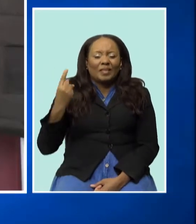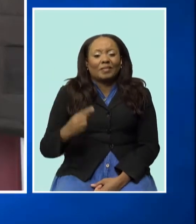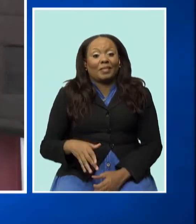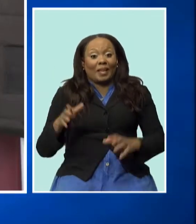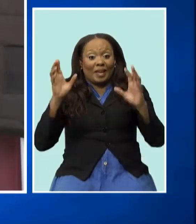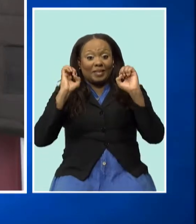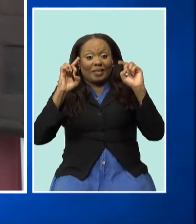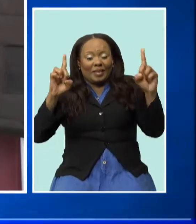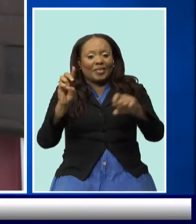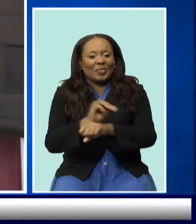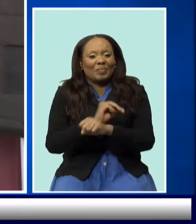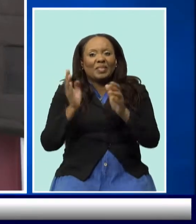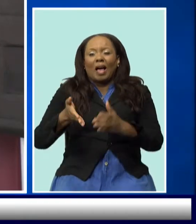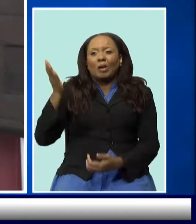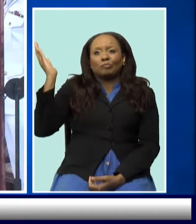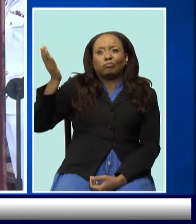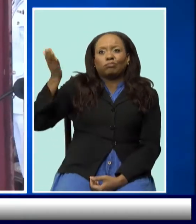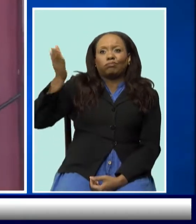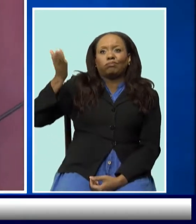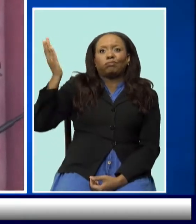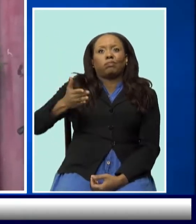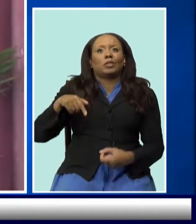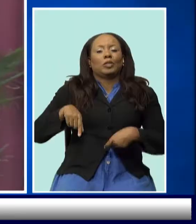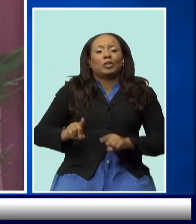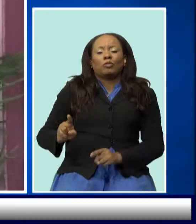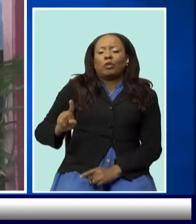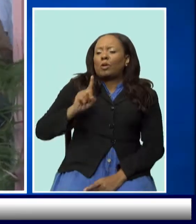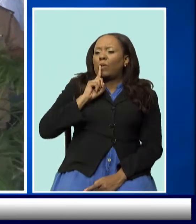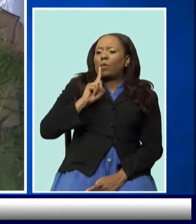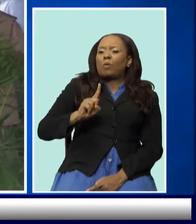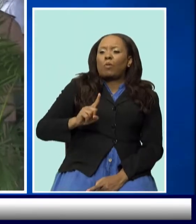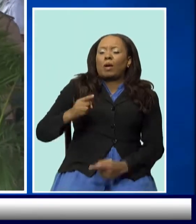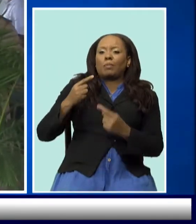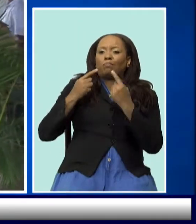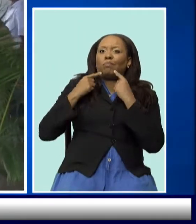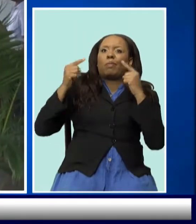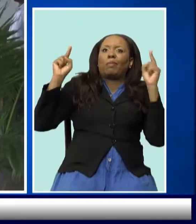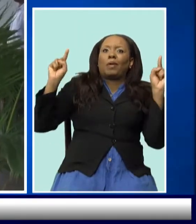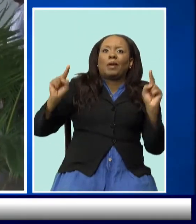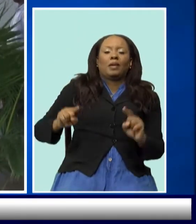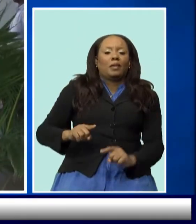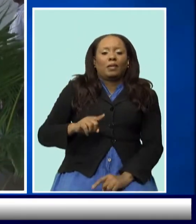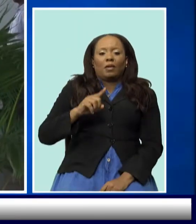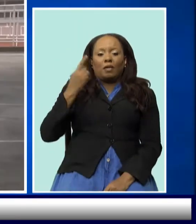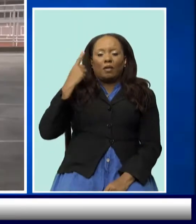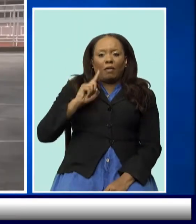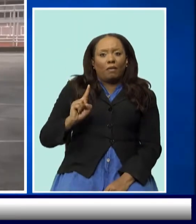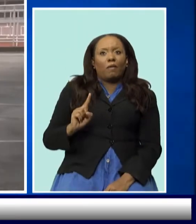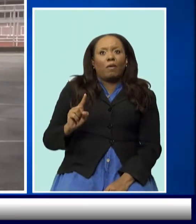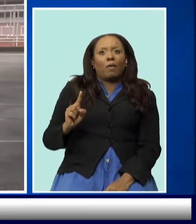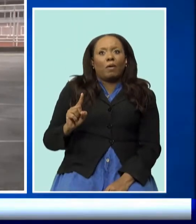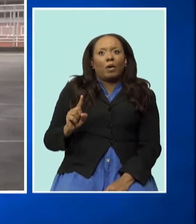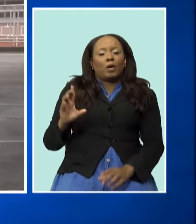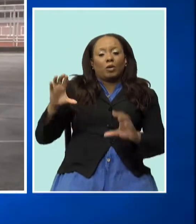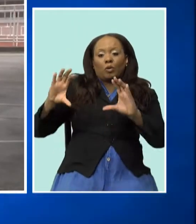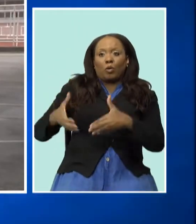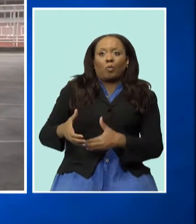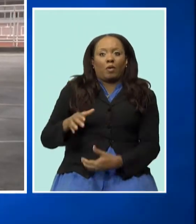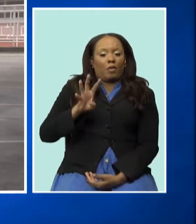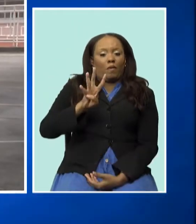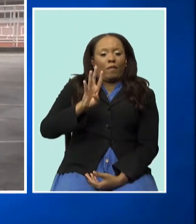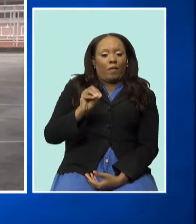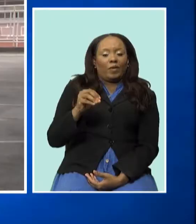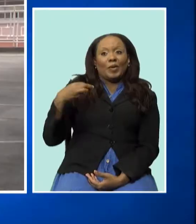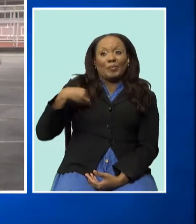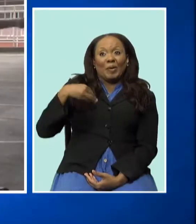Minister Kay McConney delivering remarks during the historic event to establish the 40-member cadet company at the Government Hill